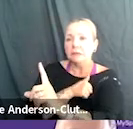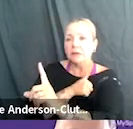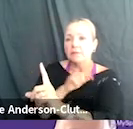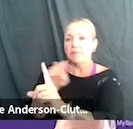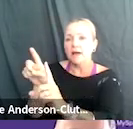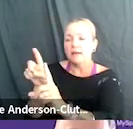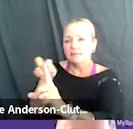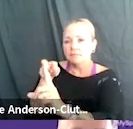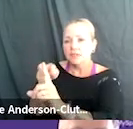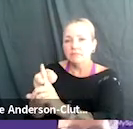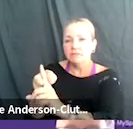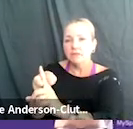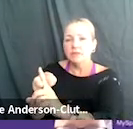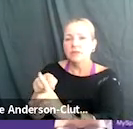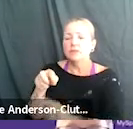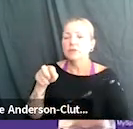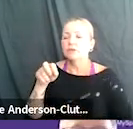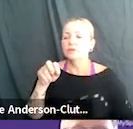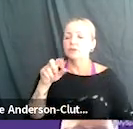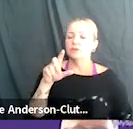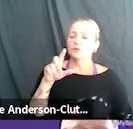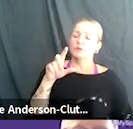that even close to the